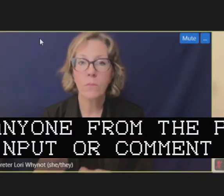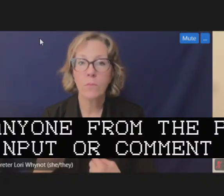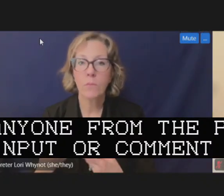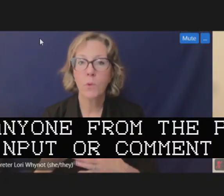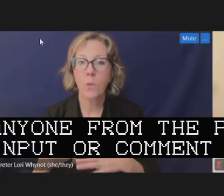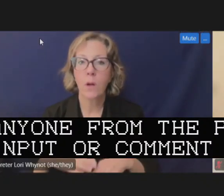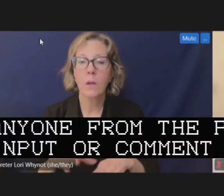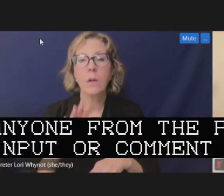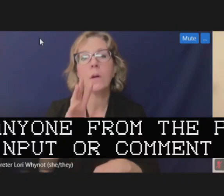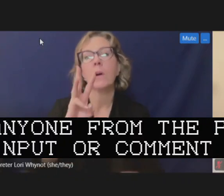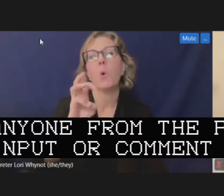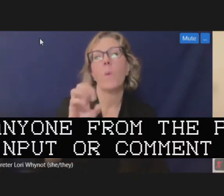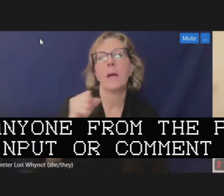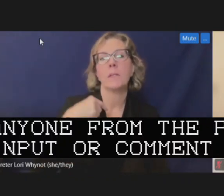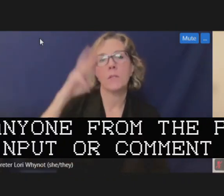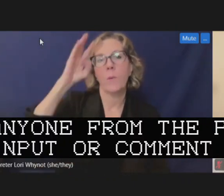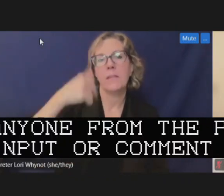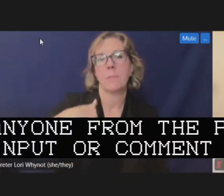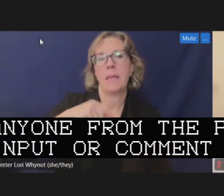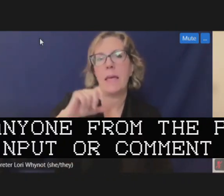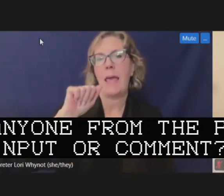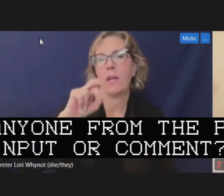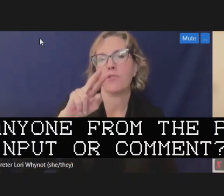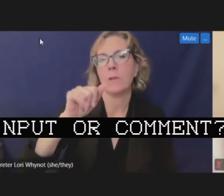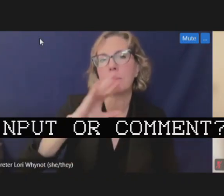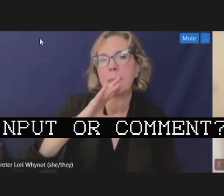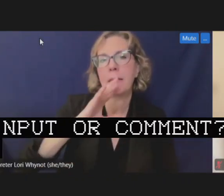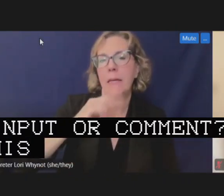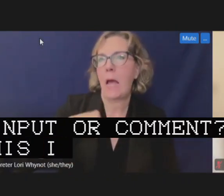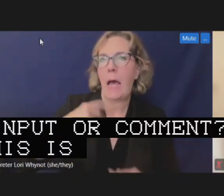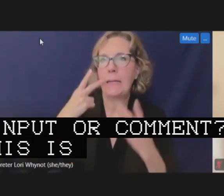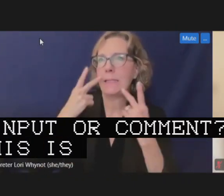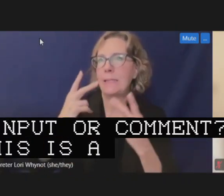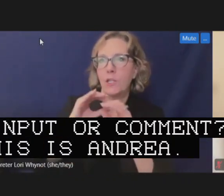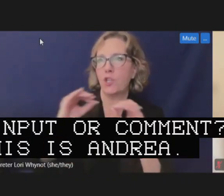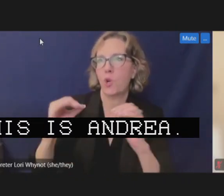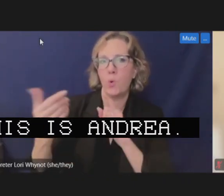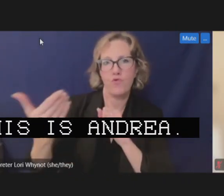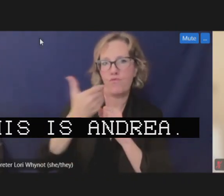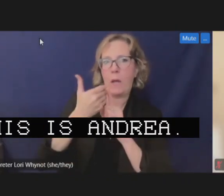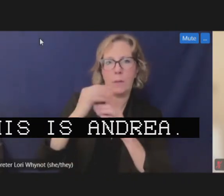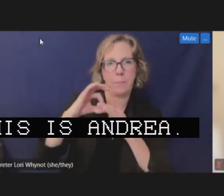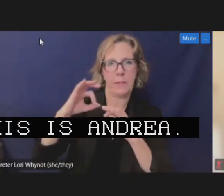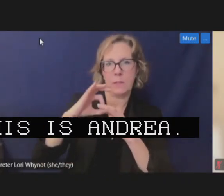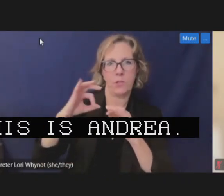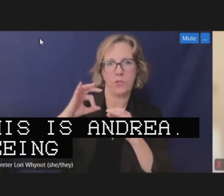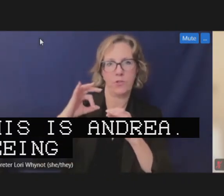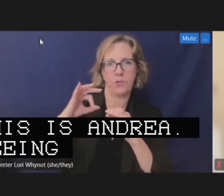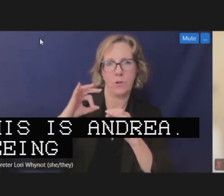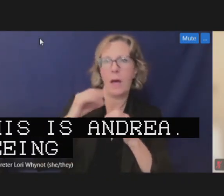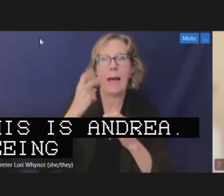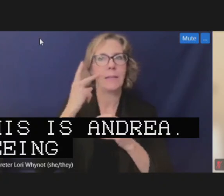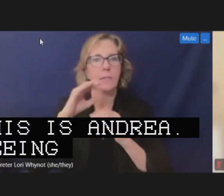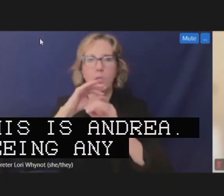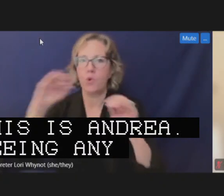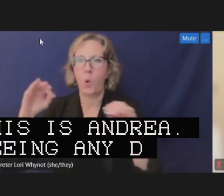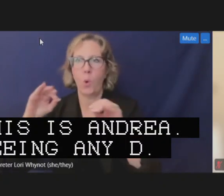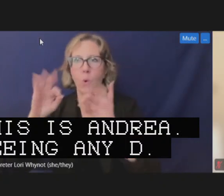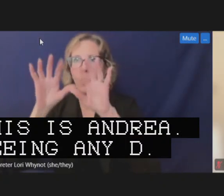Wes, this is Andrea. I'm not seeing any DMs to me or other notes in the chat.